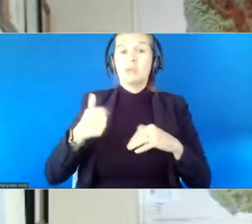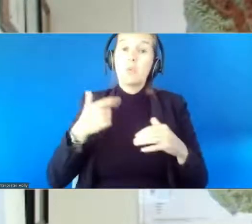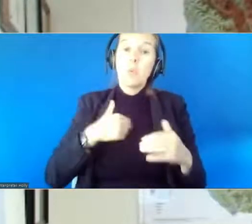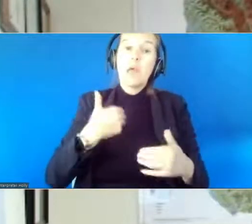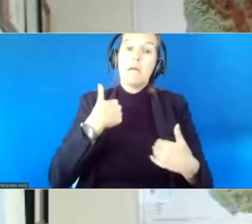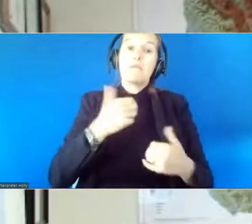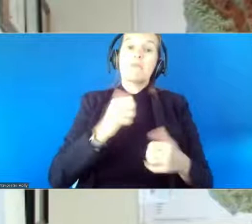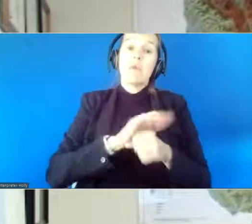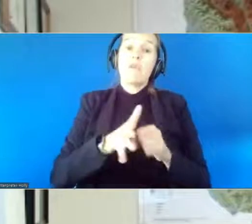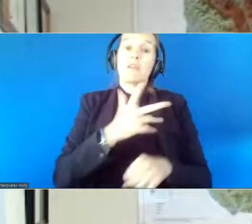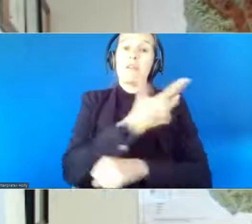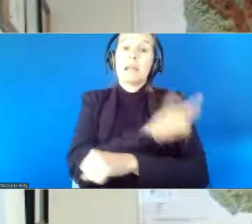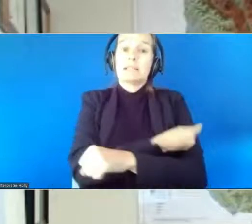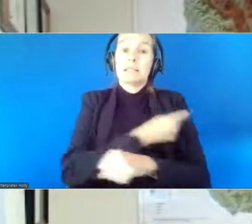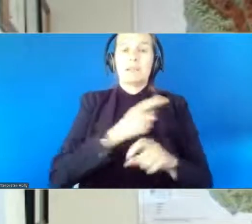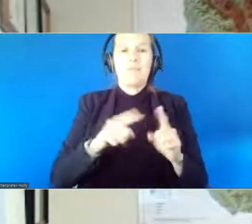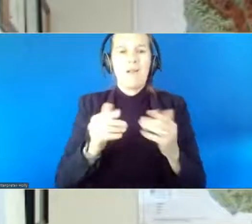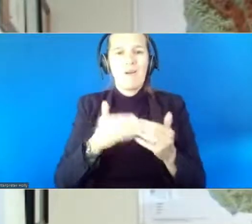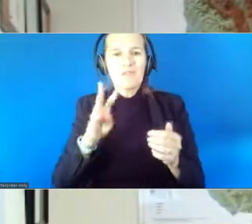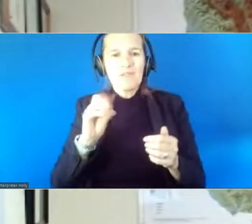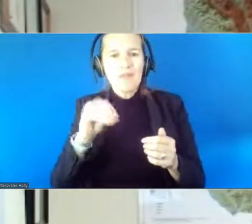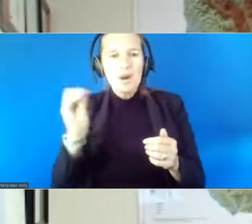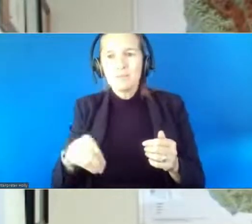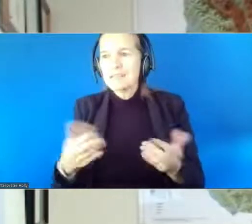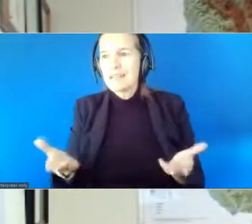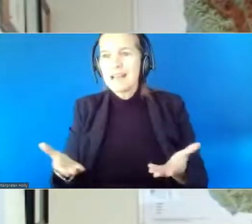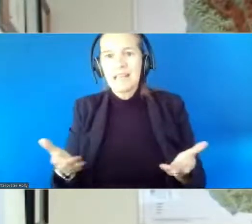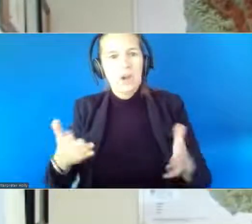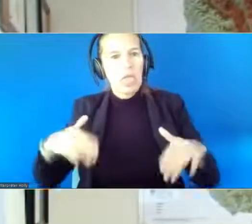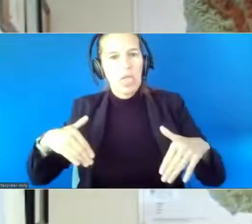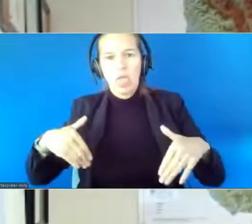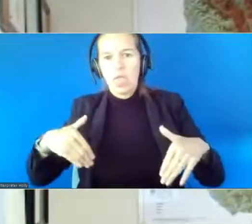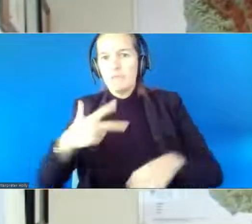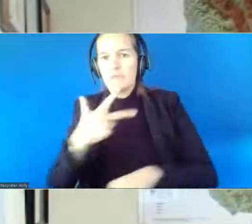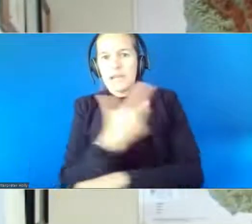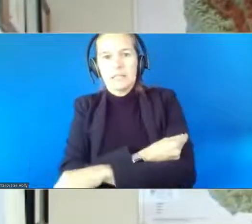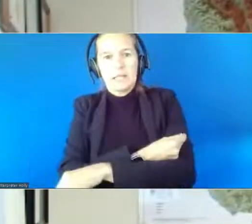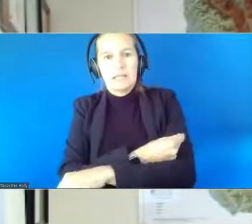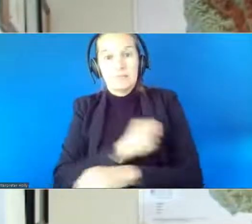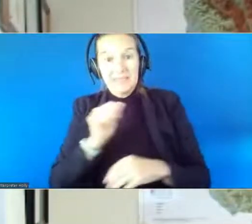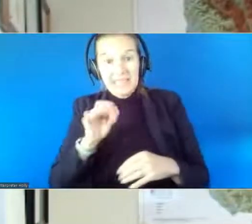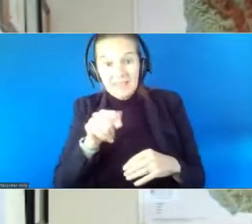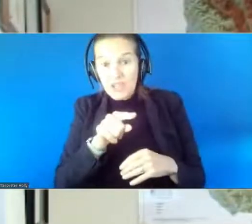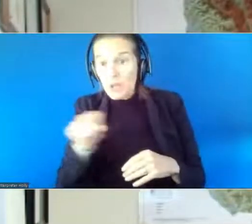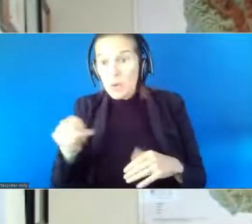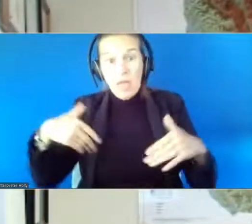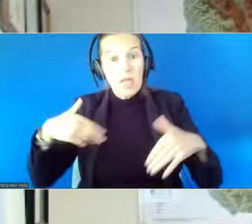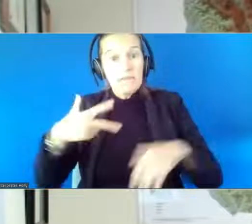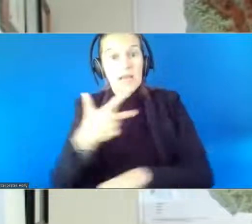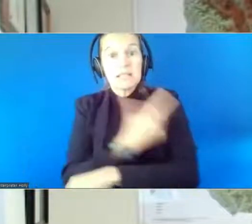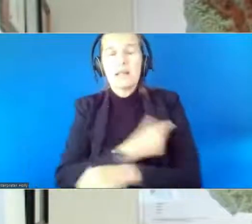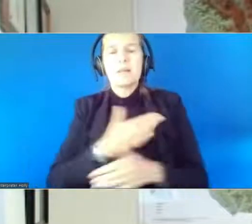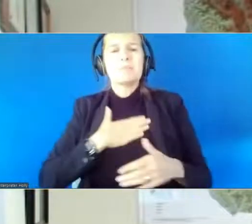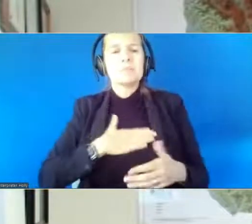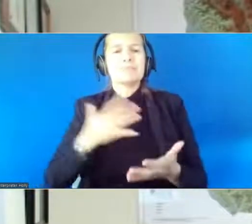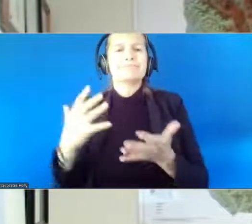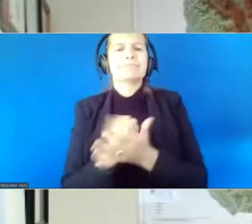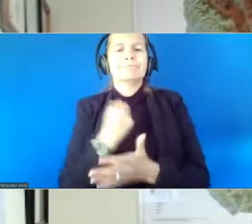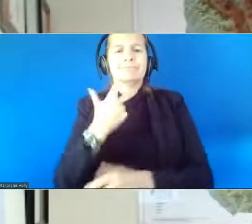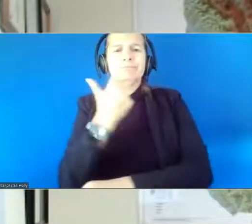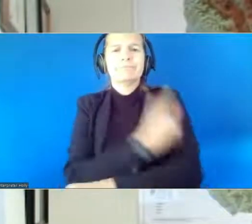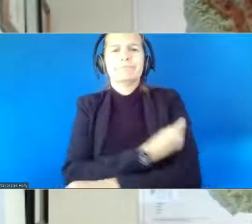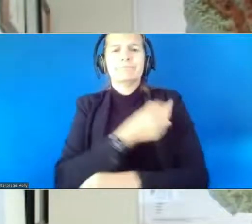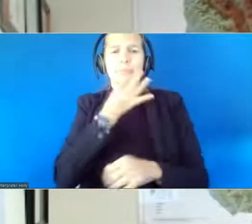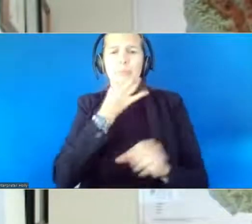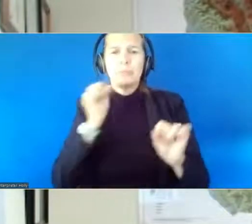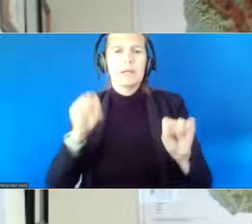almost 40% of our county who are unvaccinated. So if you're not vaccinated, please get vaccinated as soon as you can. If